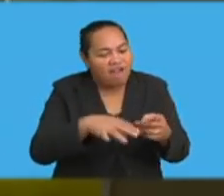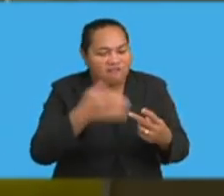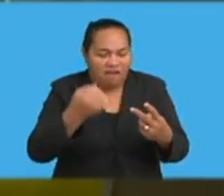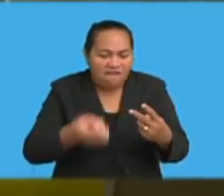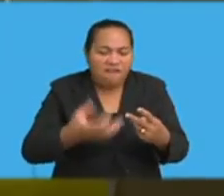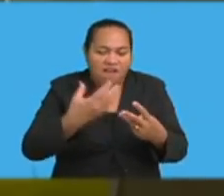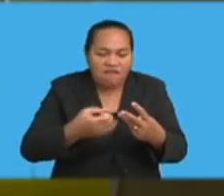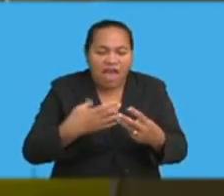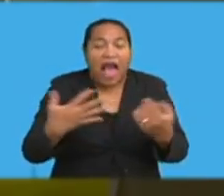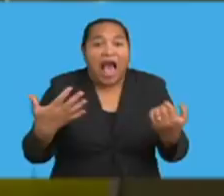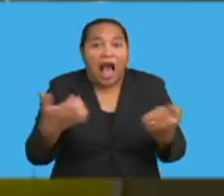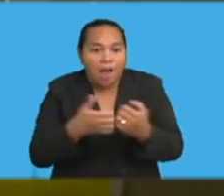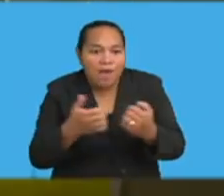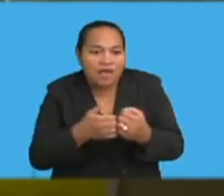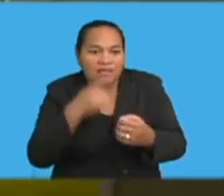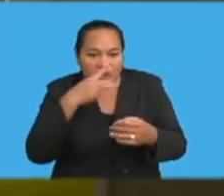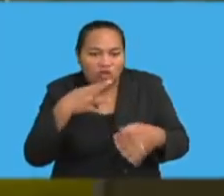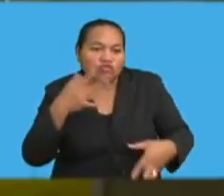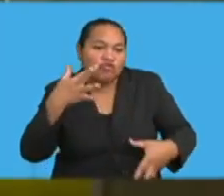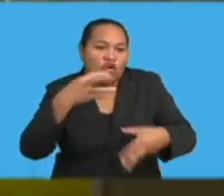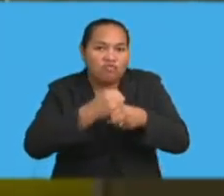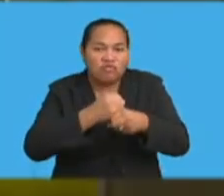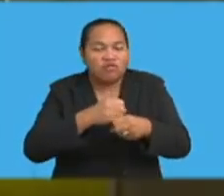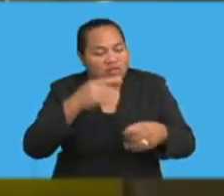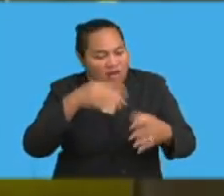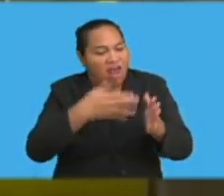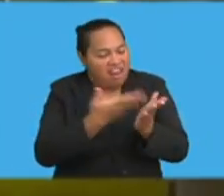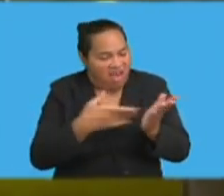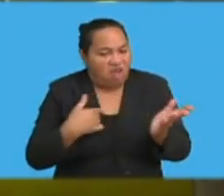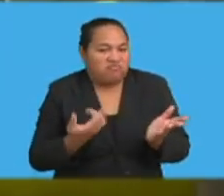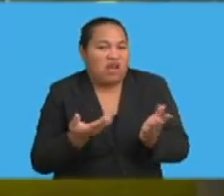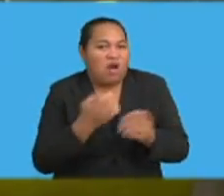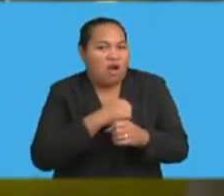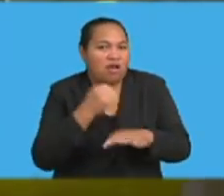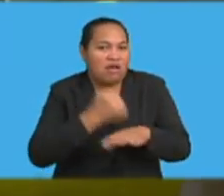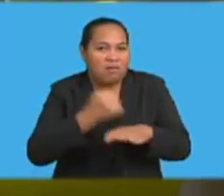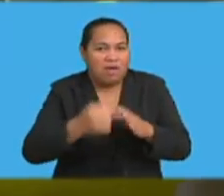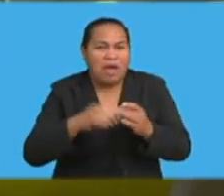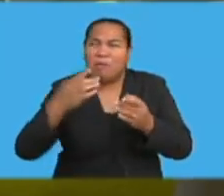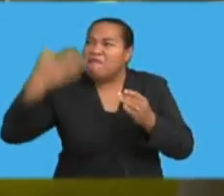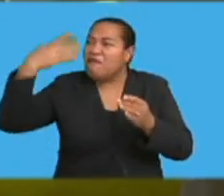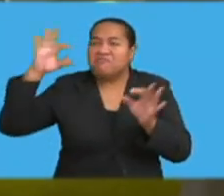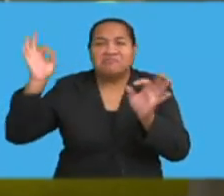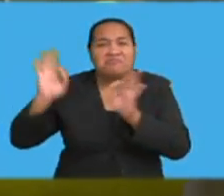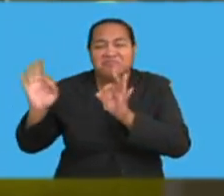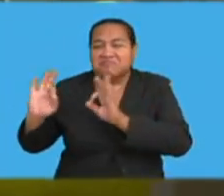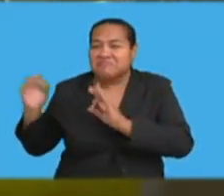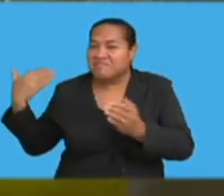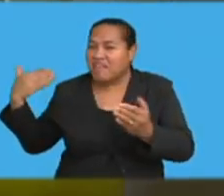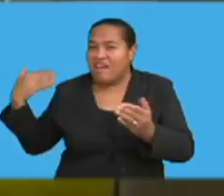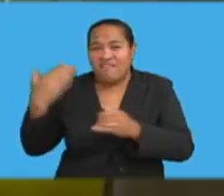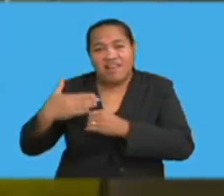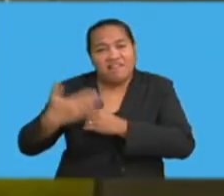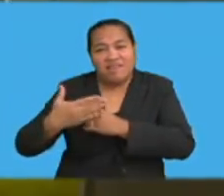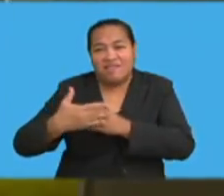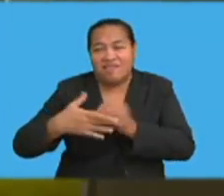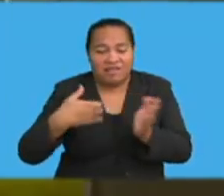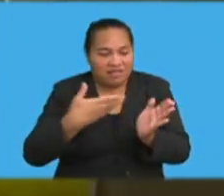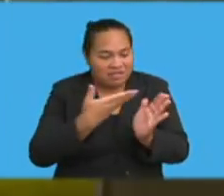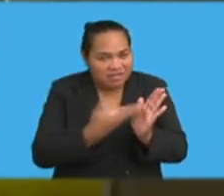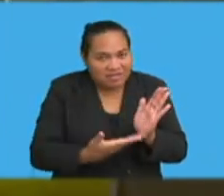many people, how many applicants are there. Never before. The areas that the Honorable Kiliraki is referring to, I